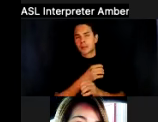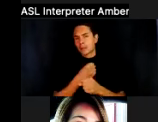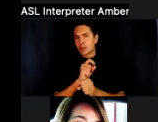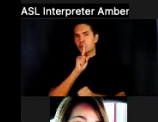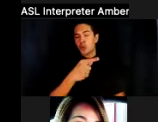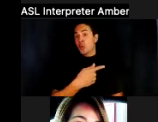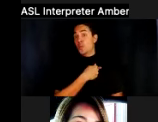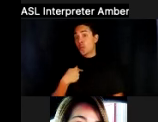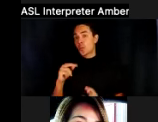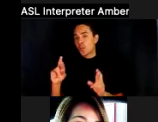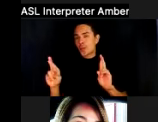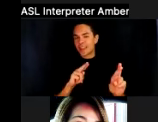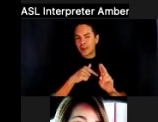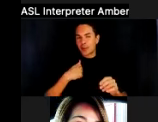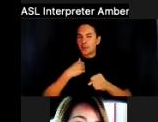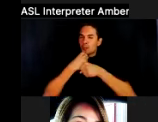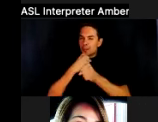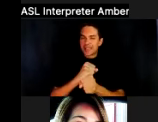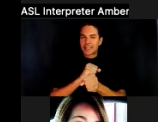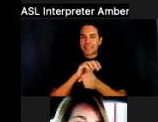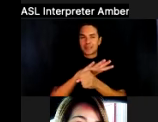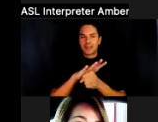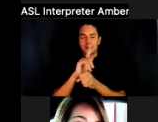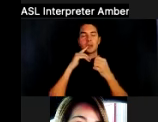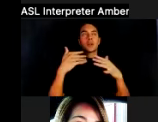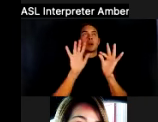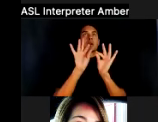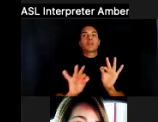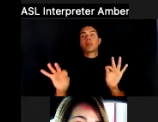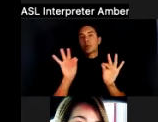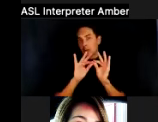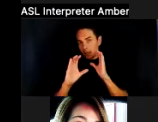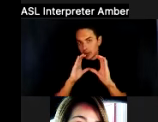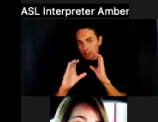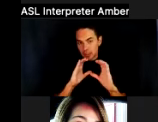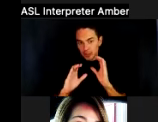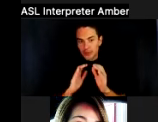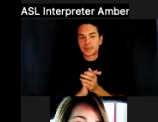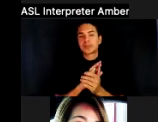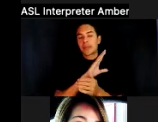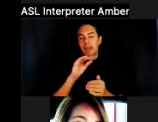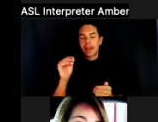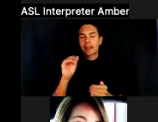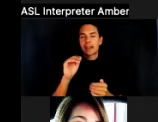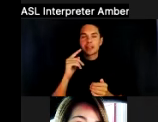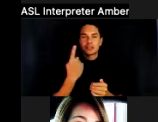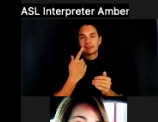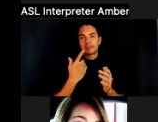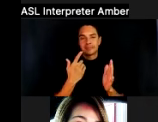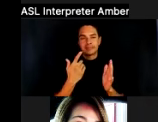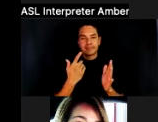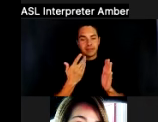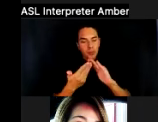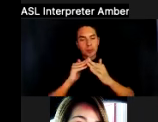ready, that we're creating the space for these really important conversations, and just community to be